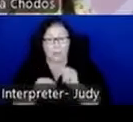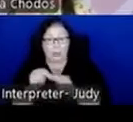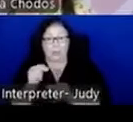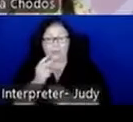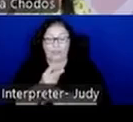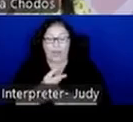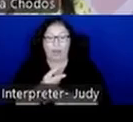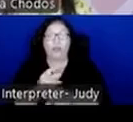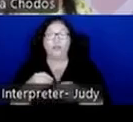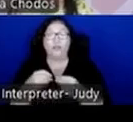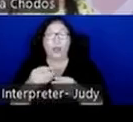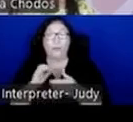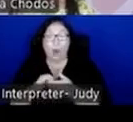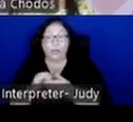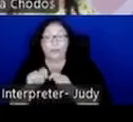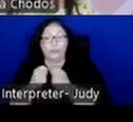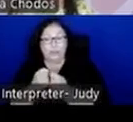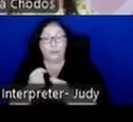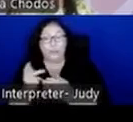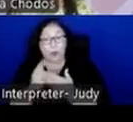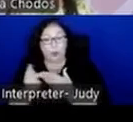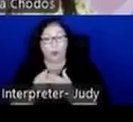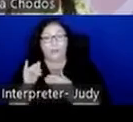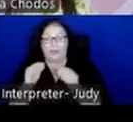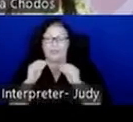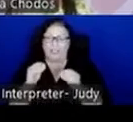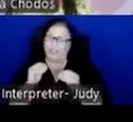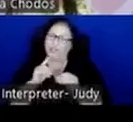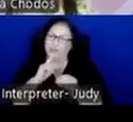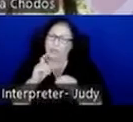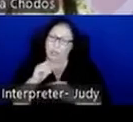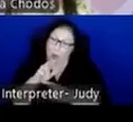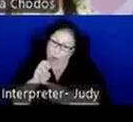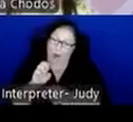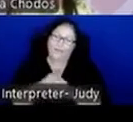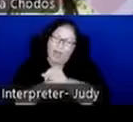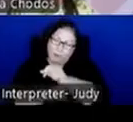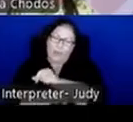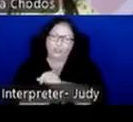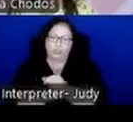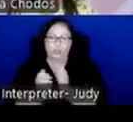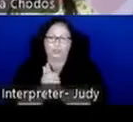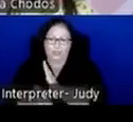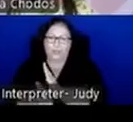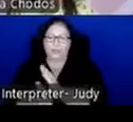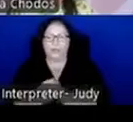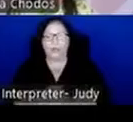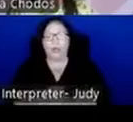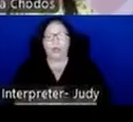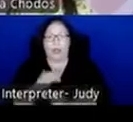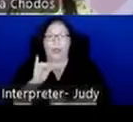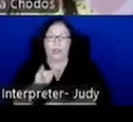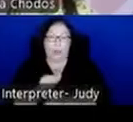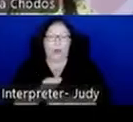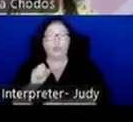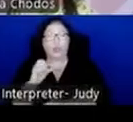program teaches core, and we call this foundational skills in this work. So when you are